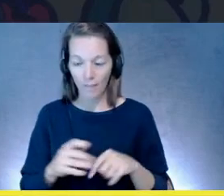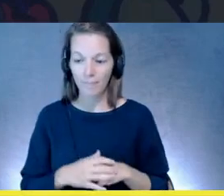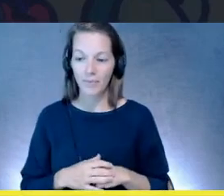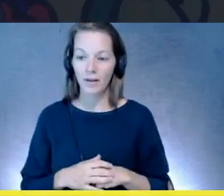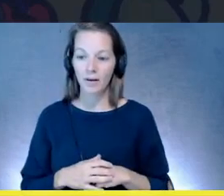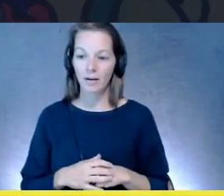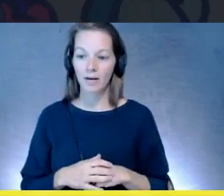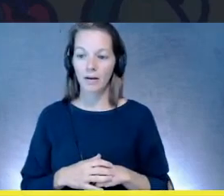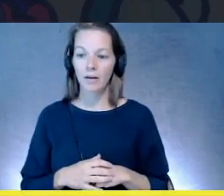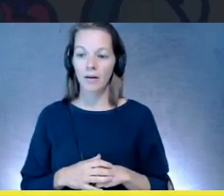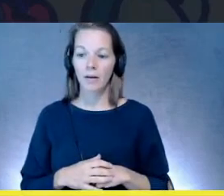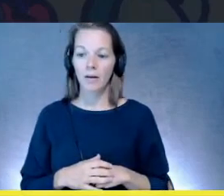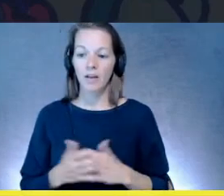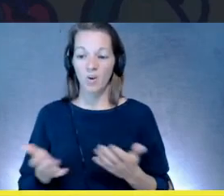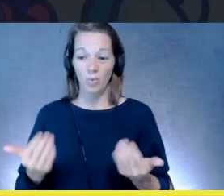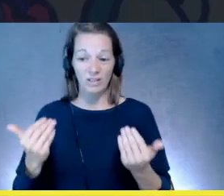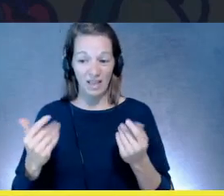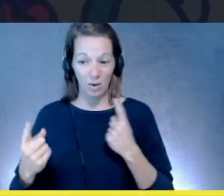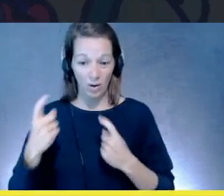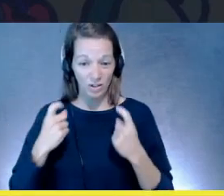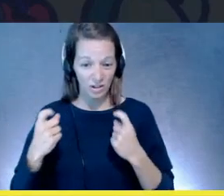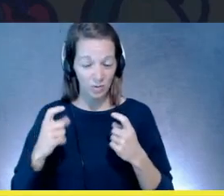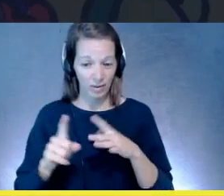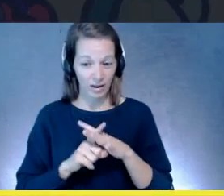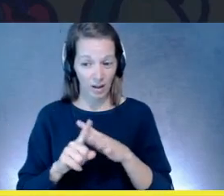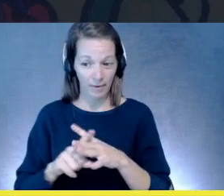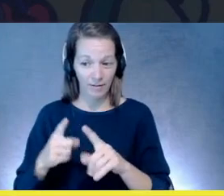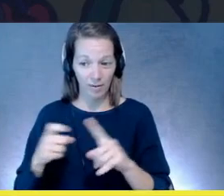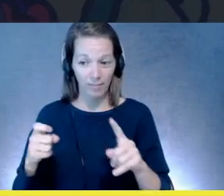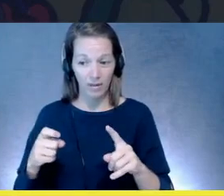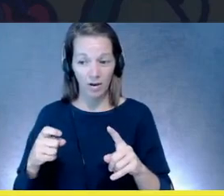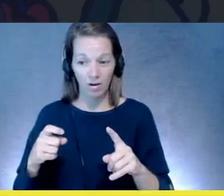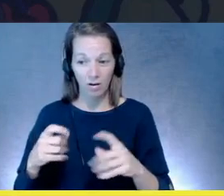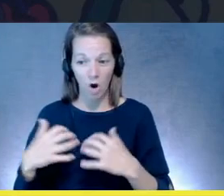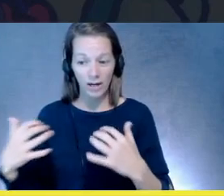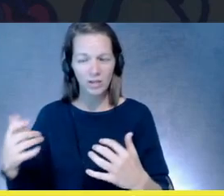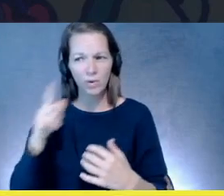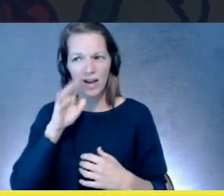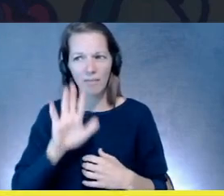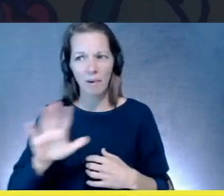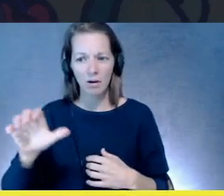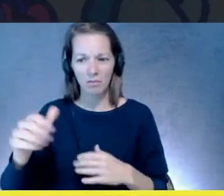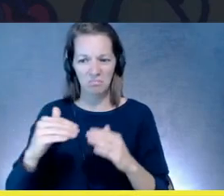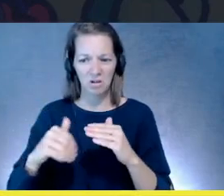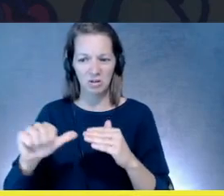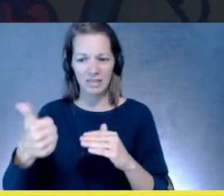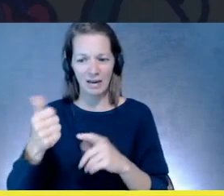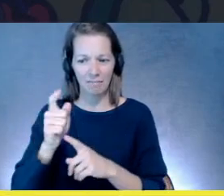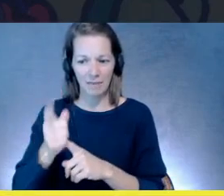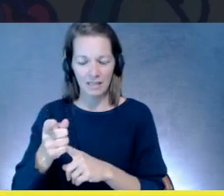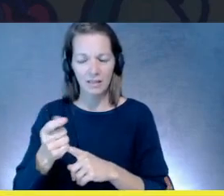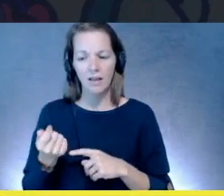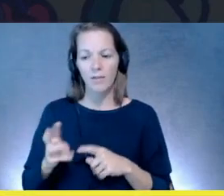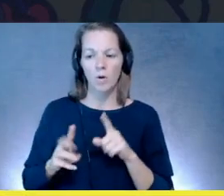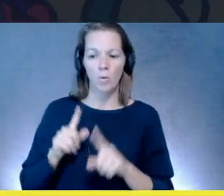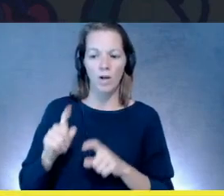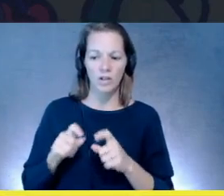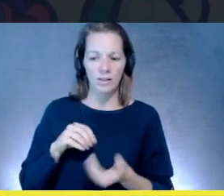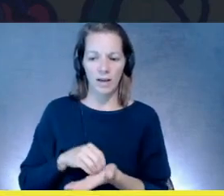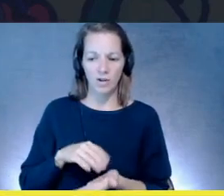We'll take questions as they're coming in from the audience. We have a little under 10 minutes. There's a few questions that I had jotted down, and